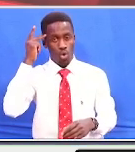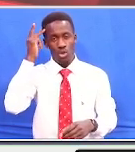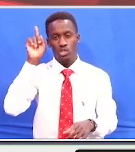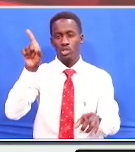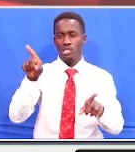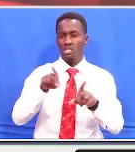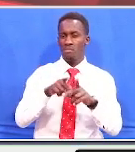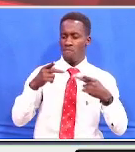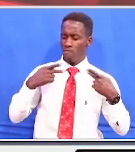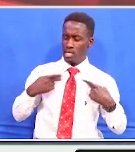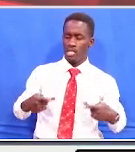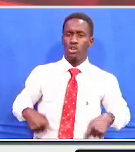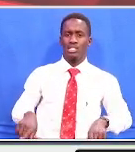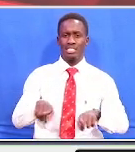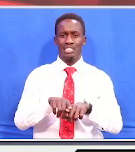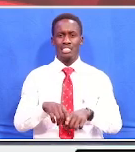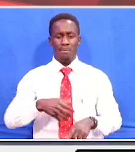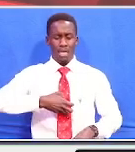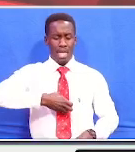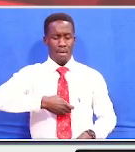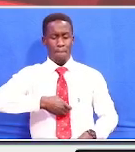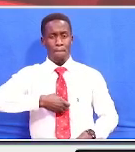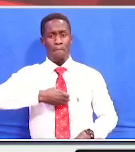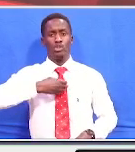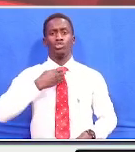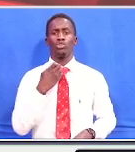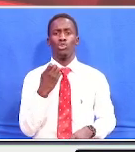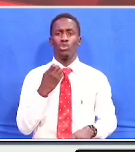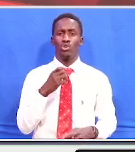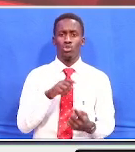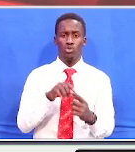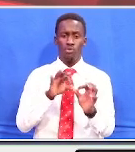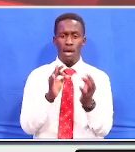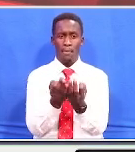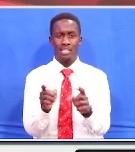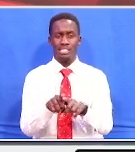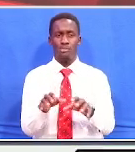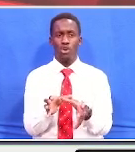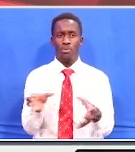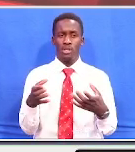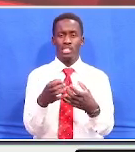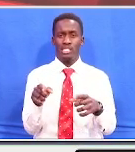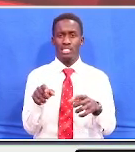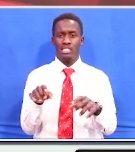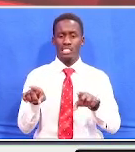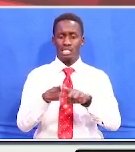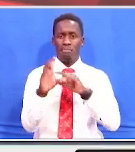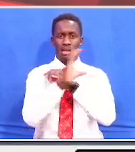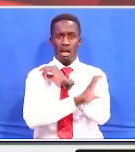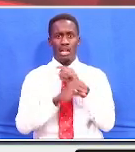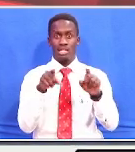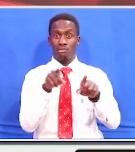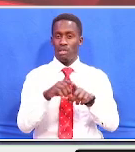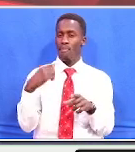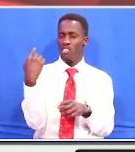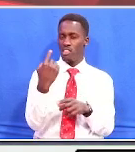know, physical, emotional, not only to the survivors, but also to families and communities and to the country at large? And perhaps if you